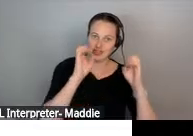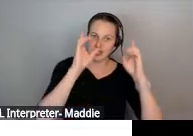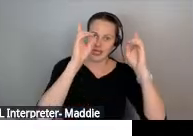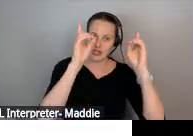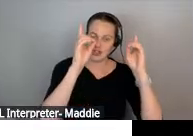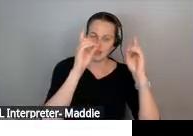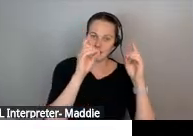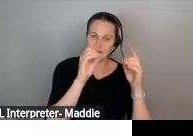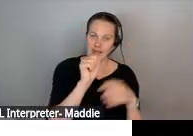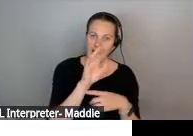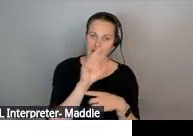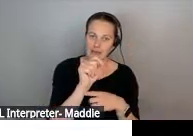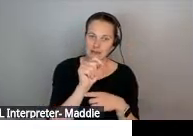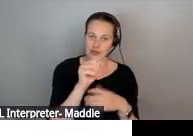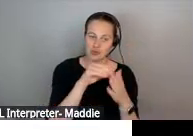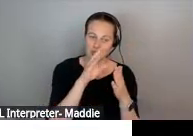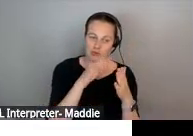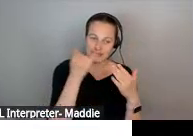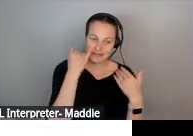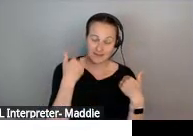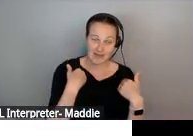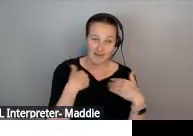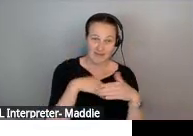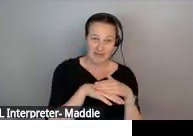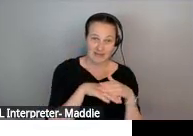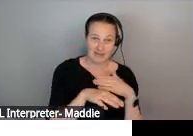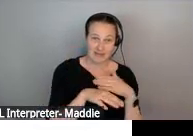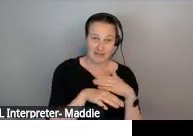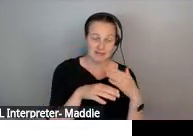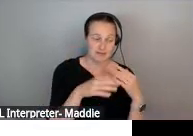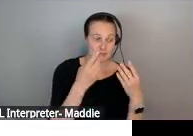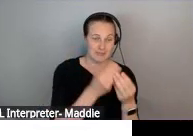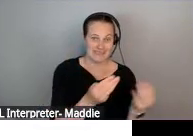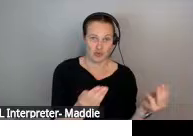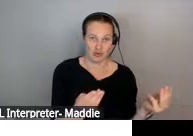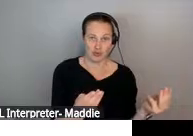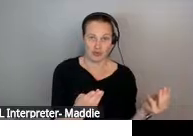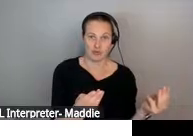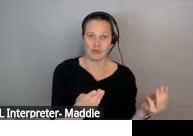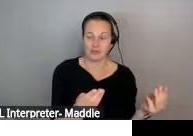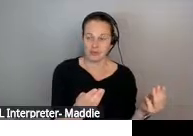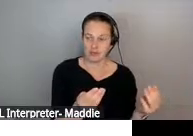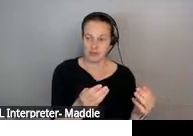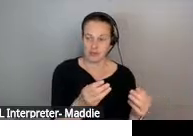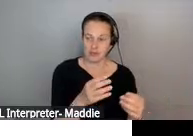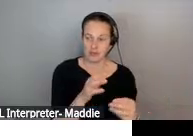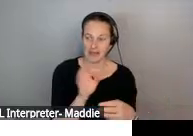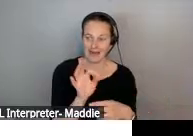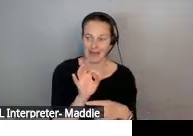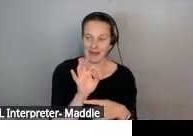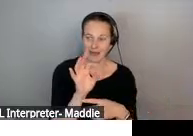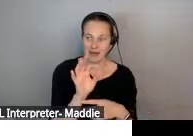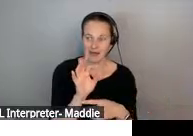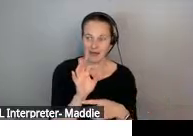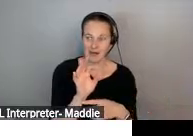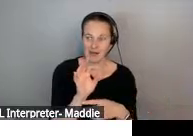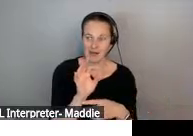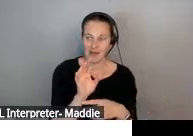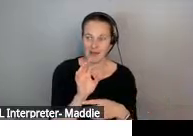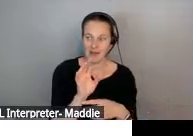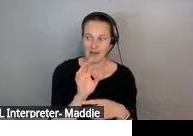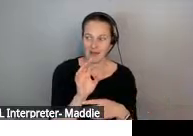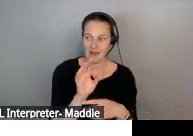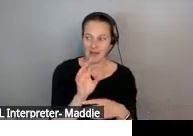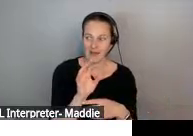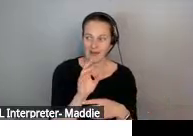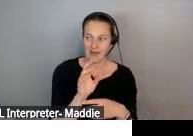requires students to receive accessible instructional materials. And those are referred to as NIMAS and NIMAC. And so